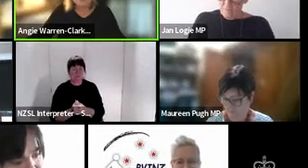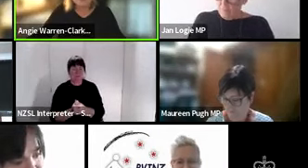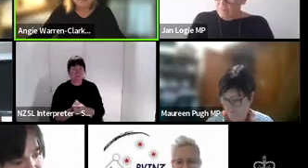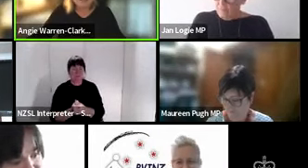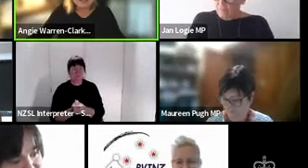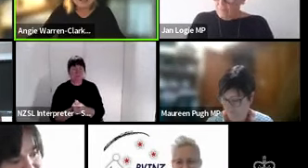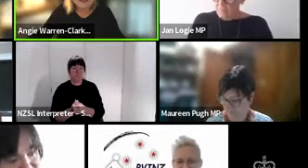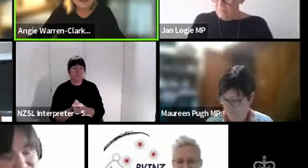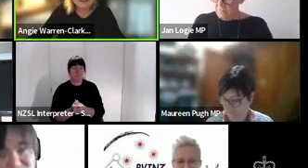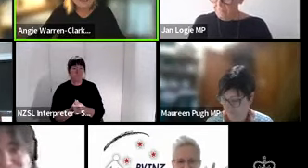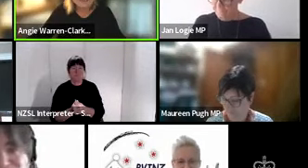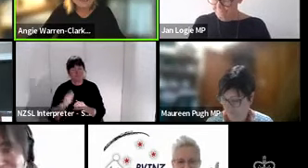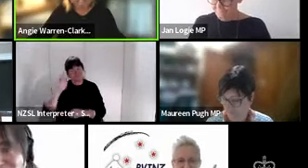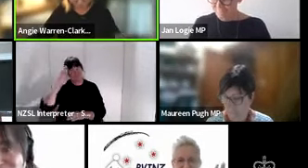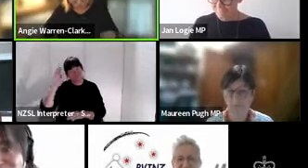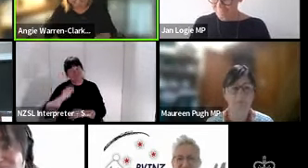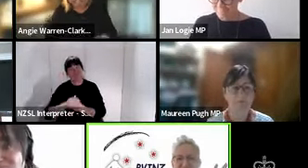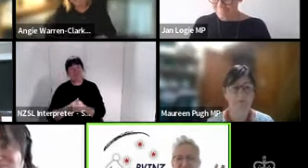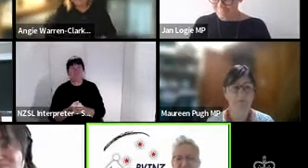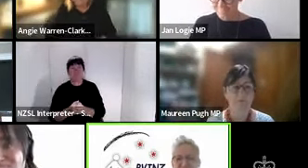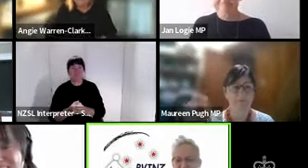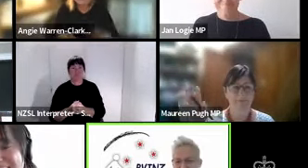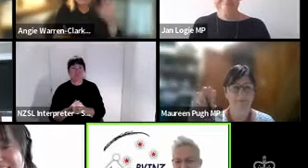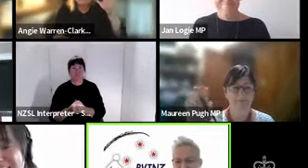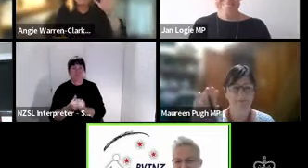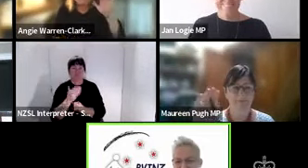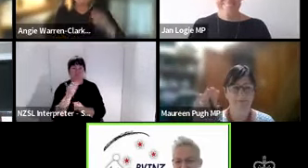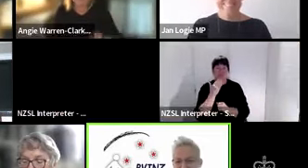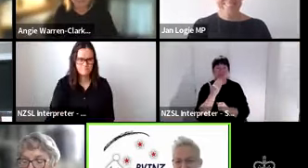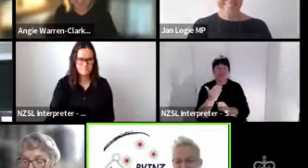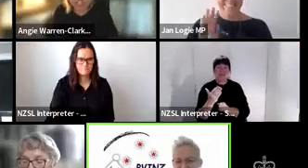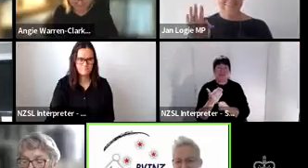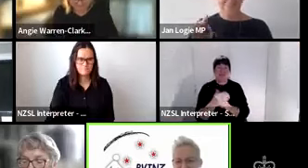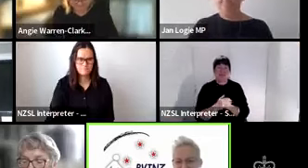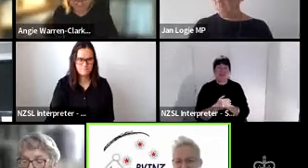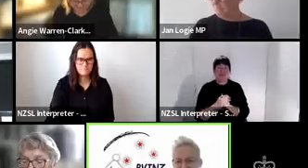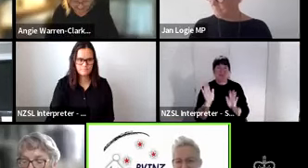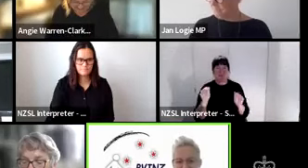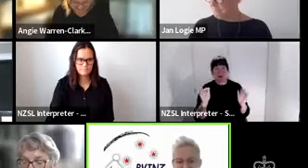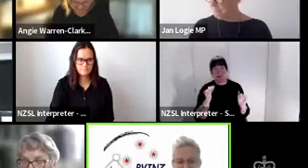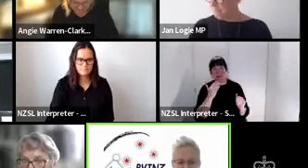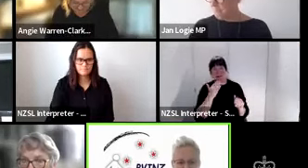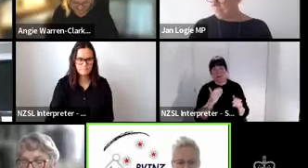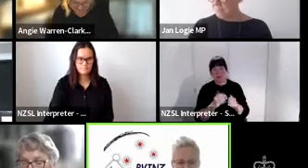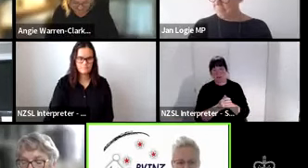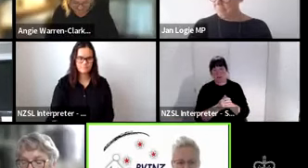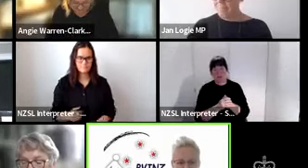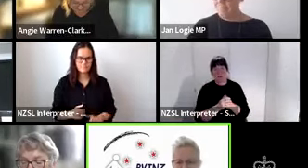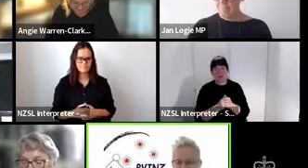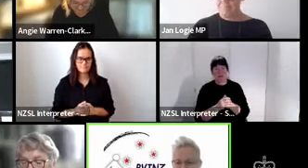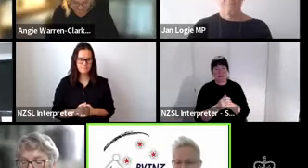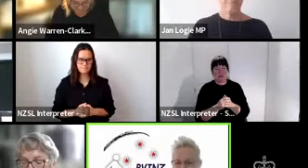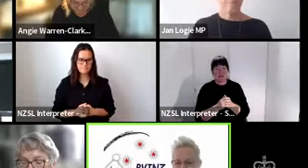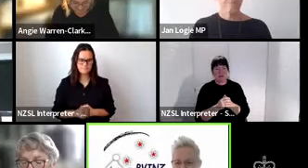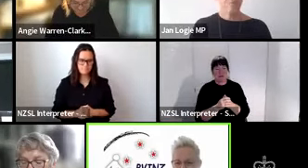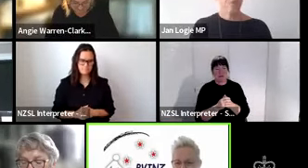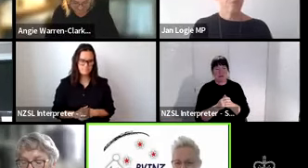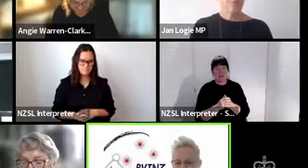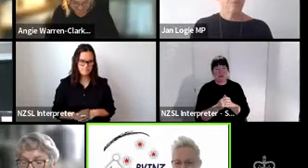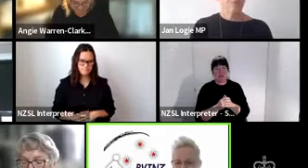Ka kite. Thank you. Thank you. Bye bye.